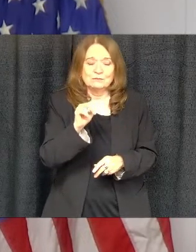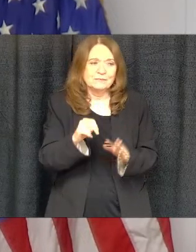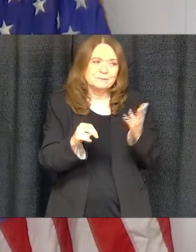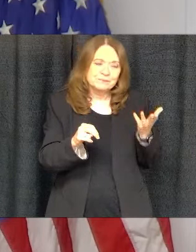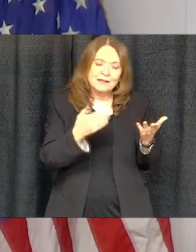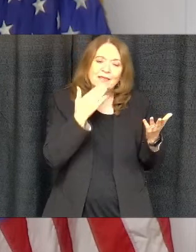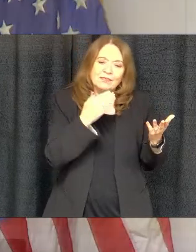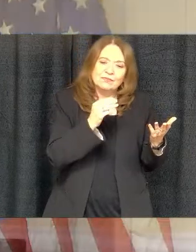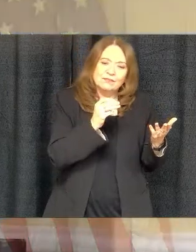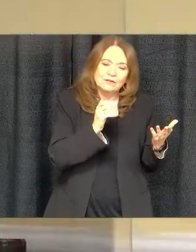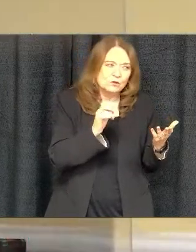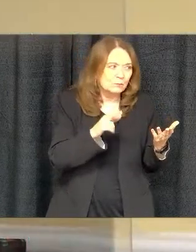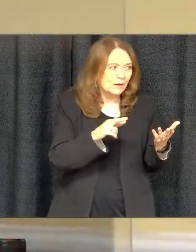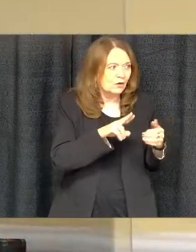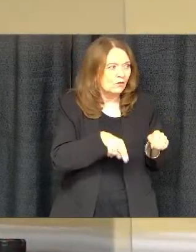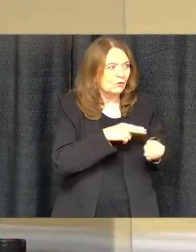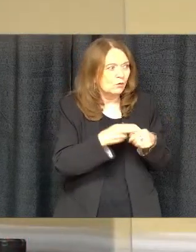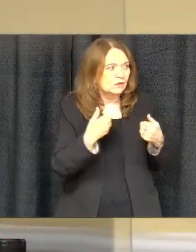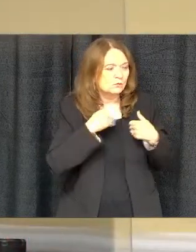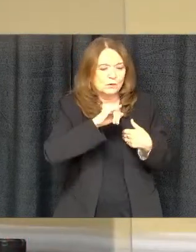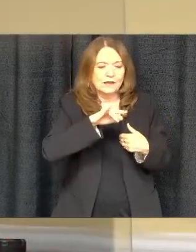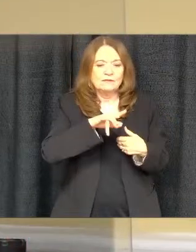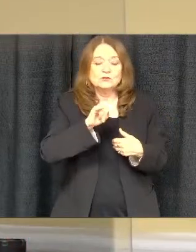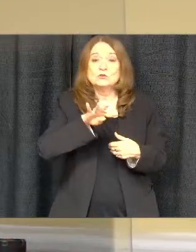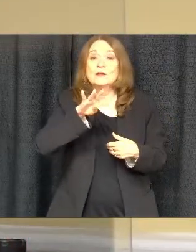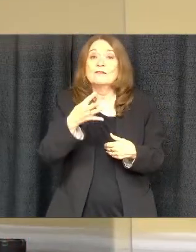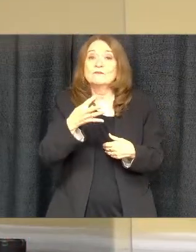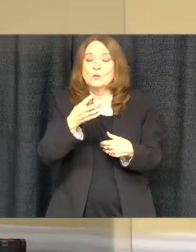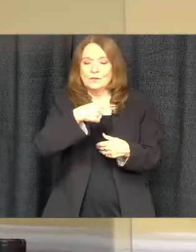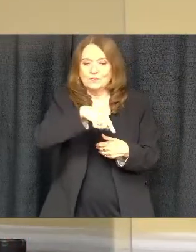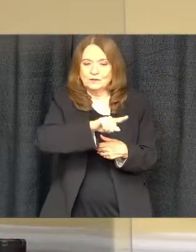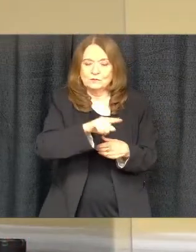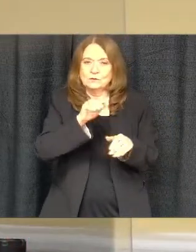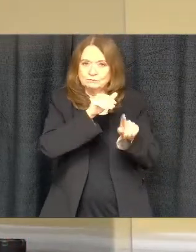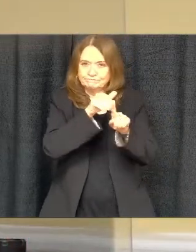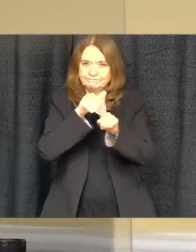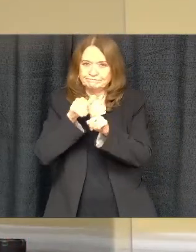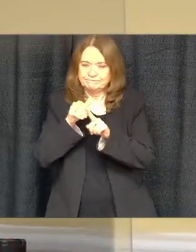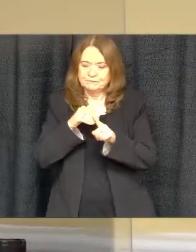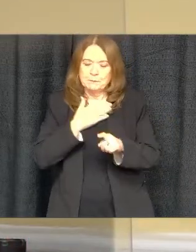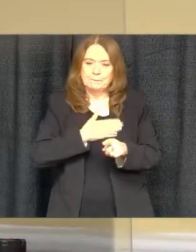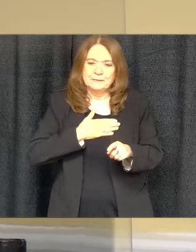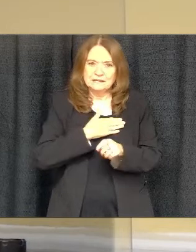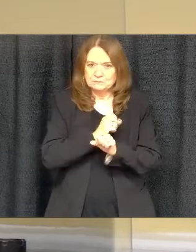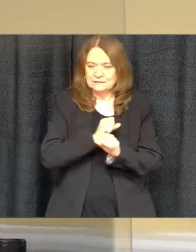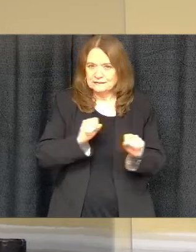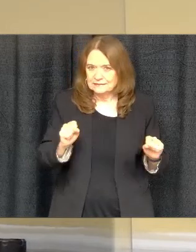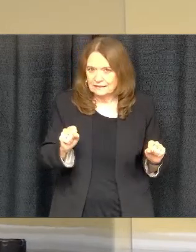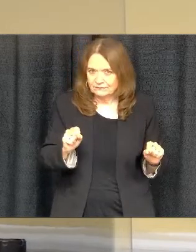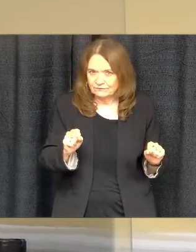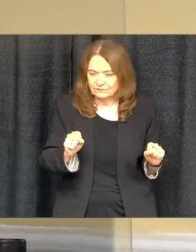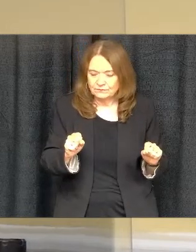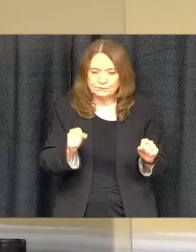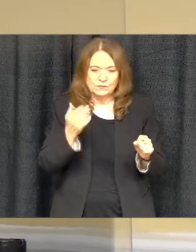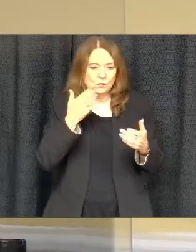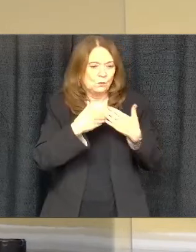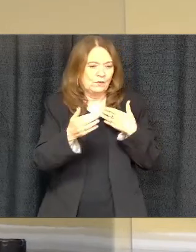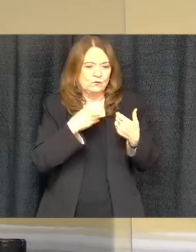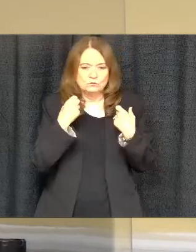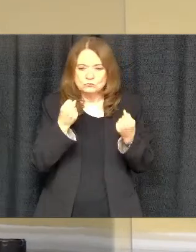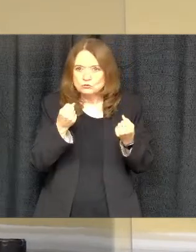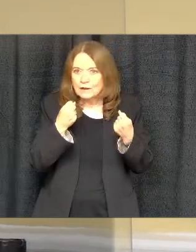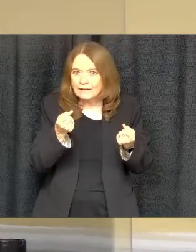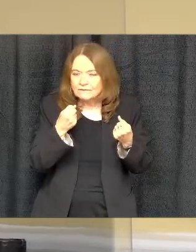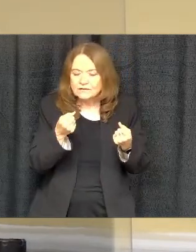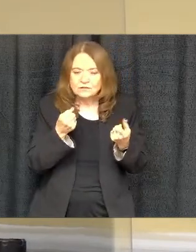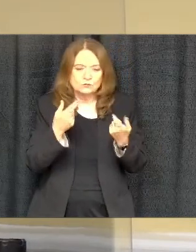we have 4th of July coming up next week. So I want to remind everybody to please be safe as far as whether you're driving on the roads, when you're